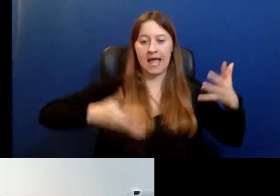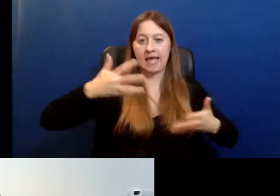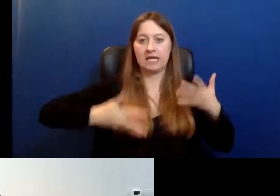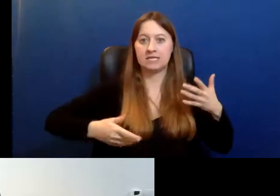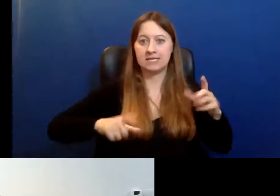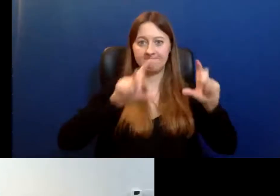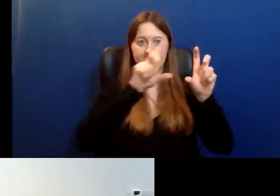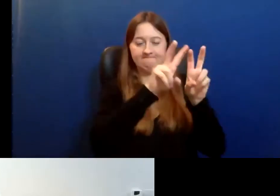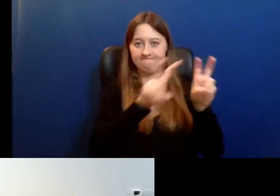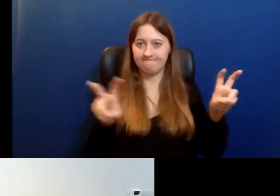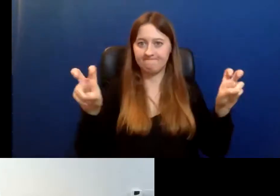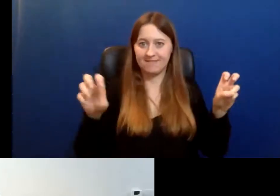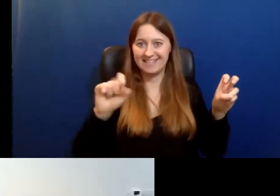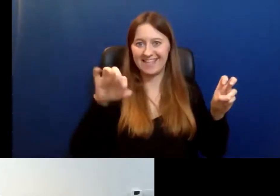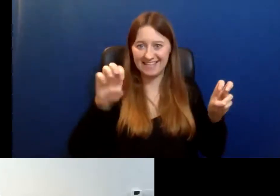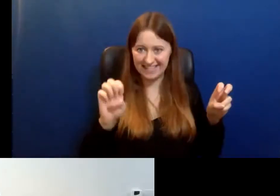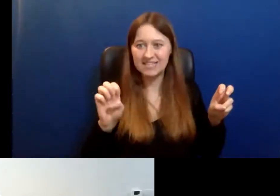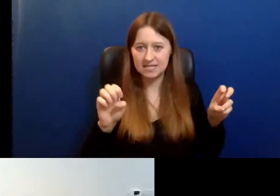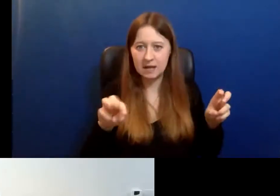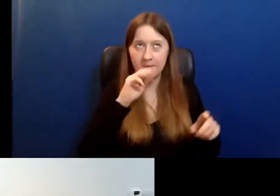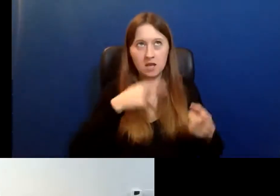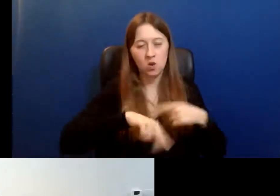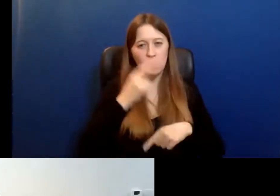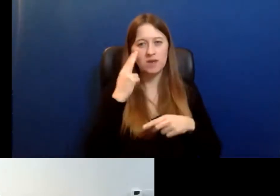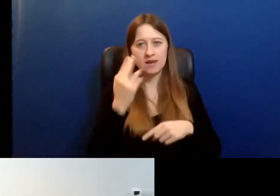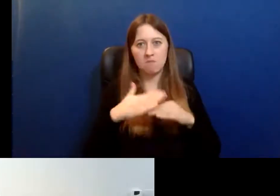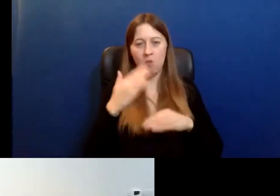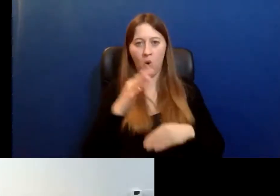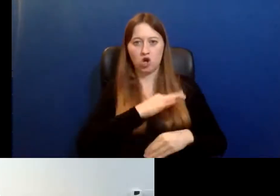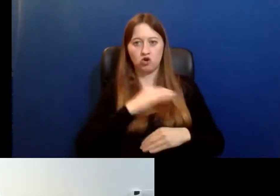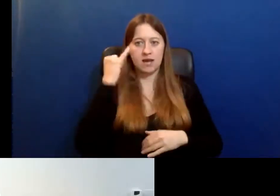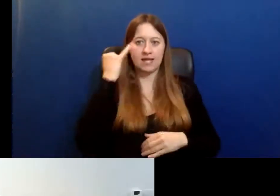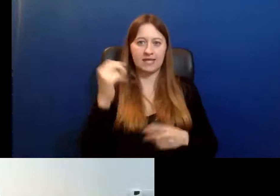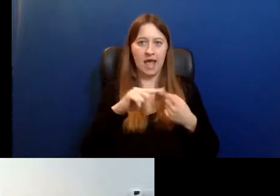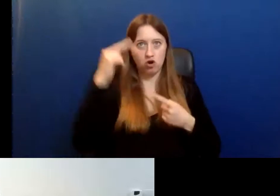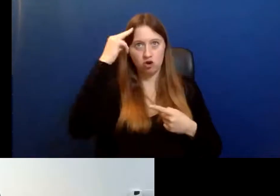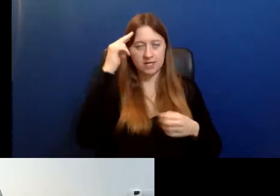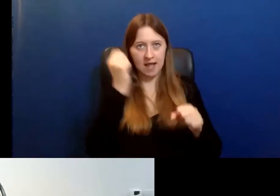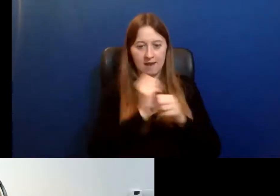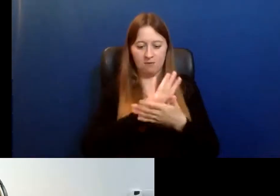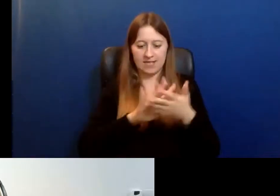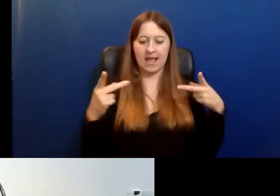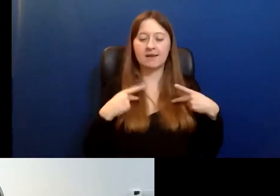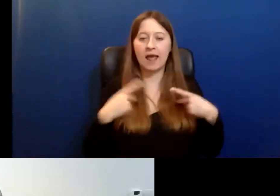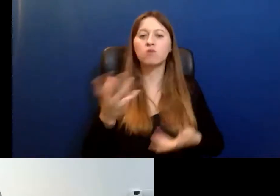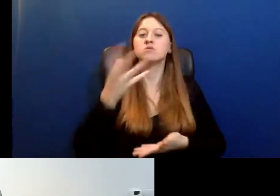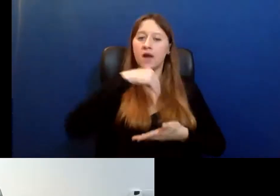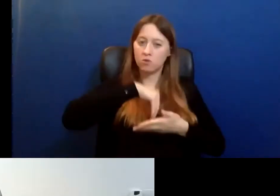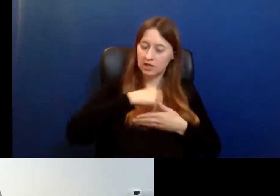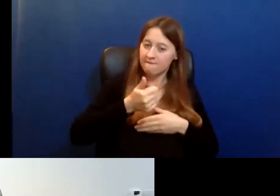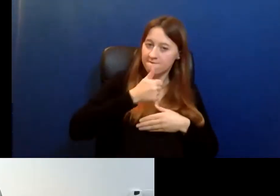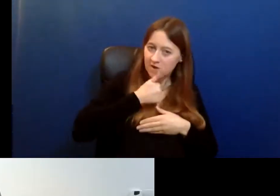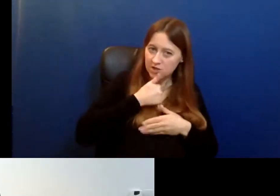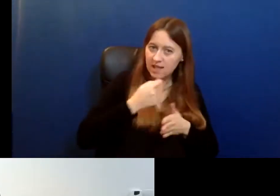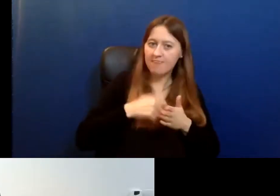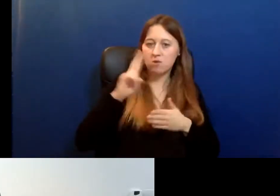good understanding of sign language acquisition, I think, is a really good place to start. The other thing that I would also